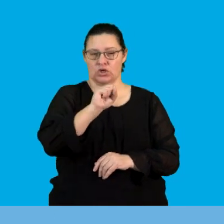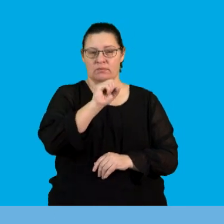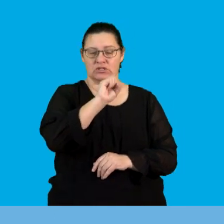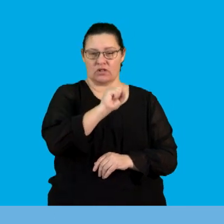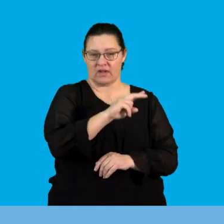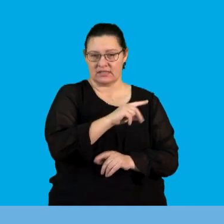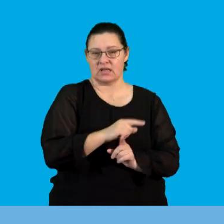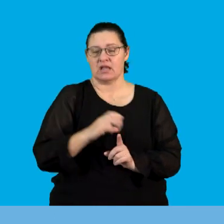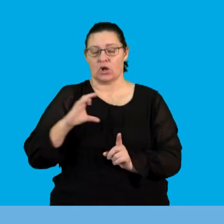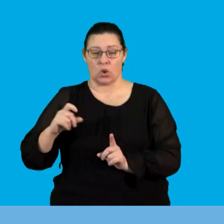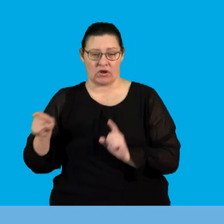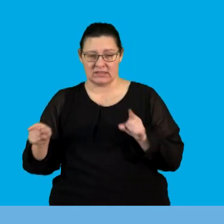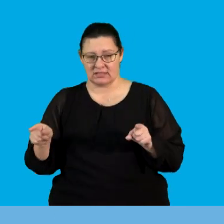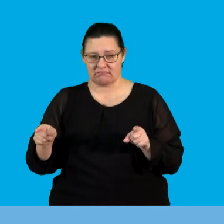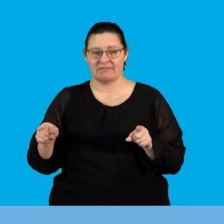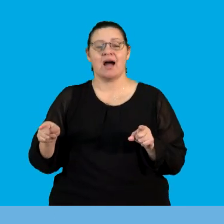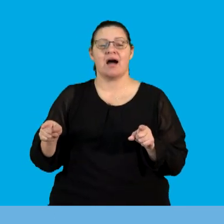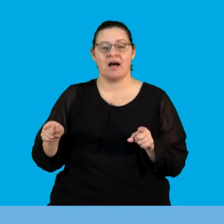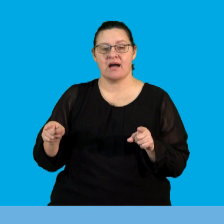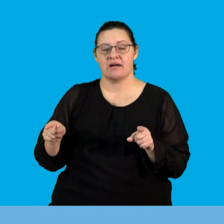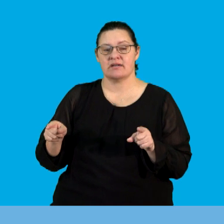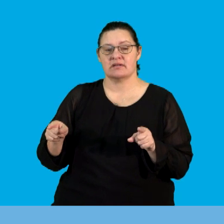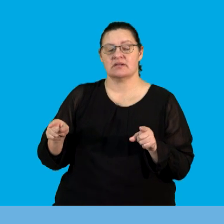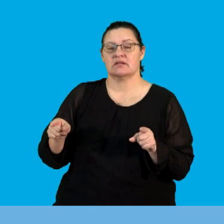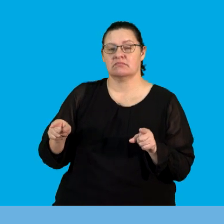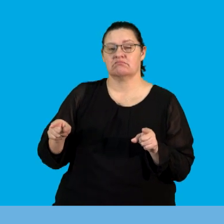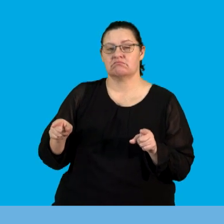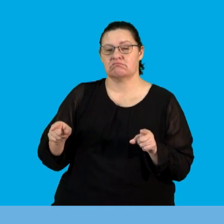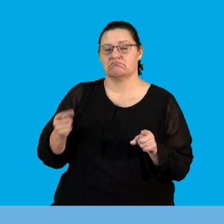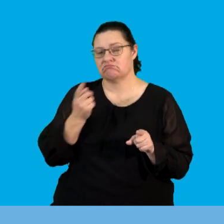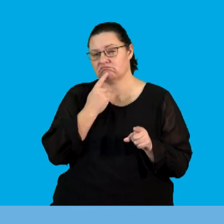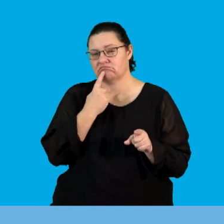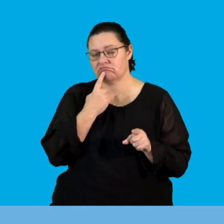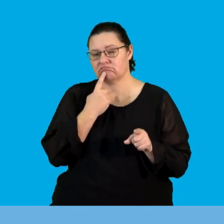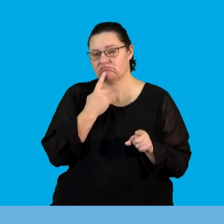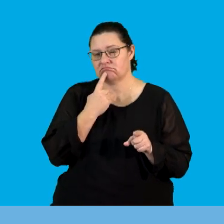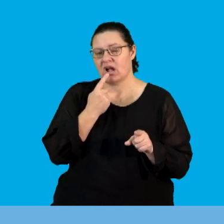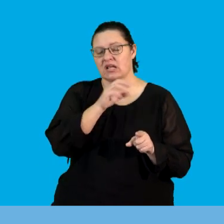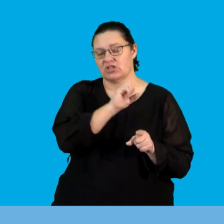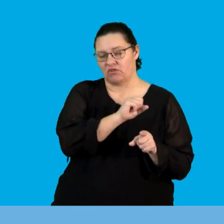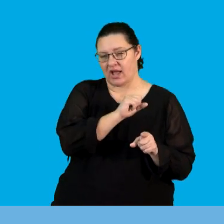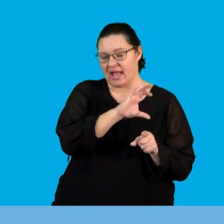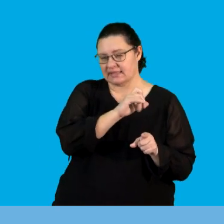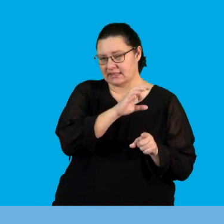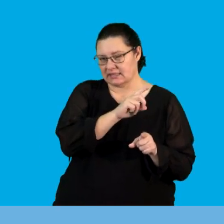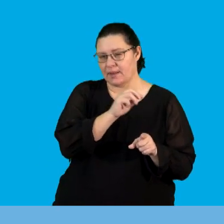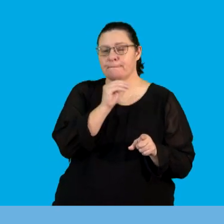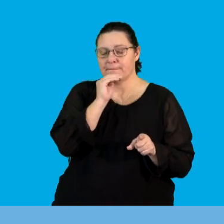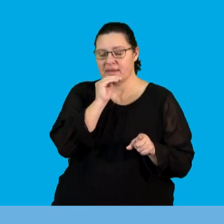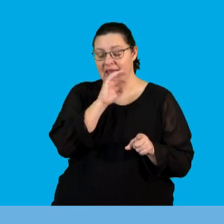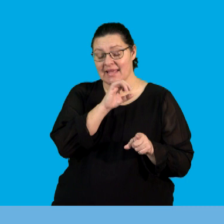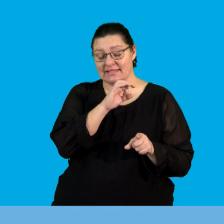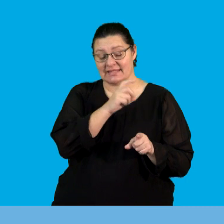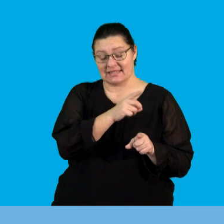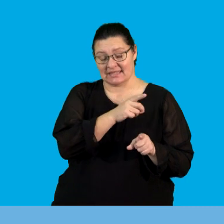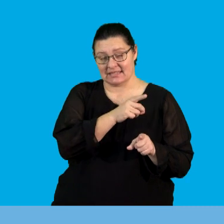sodium sulfate and we have sodium chloride. We do know that this is a sulfuric acid, so that means